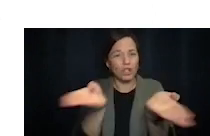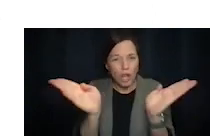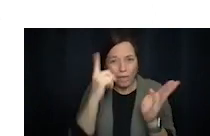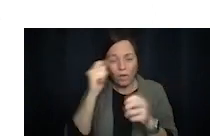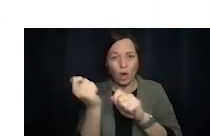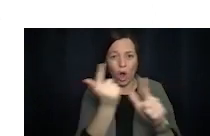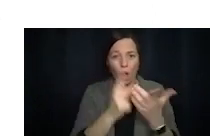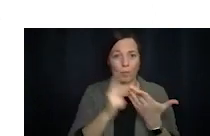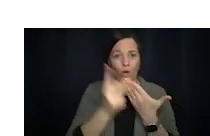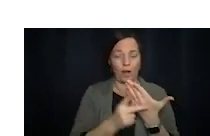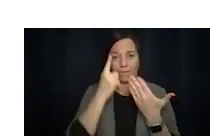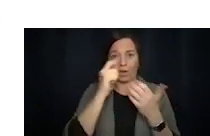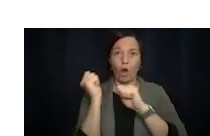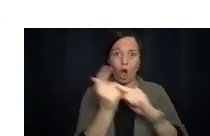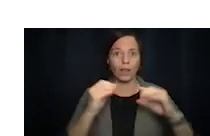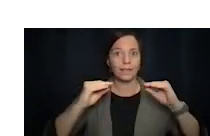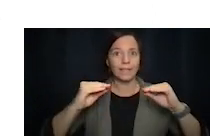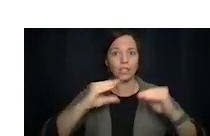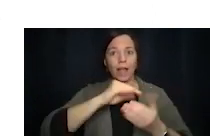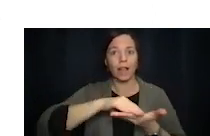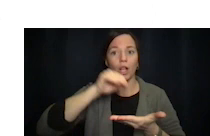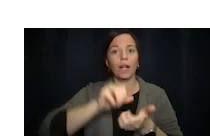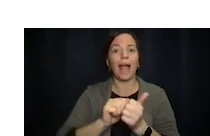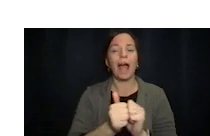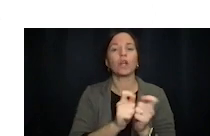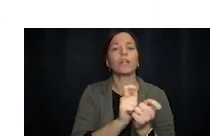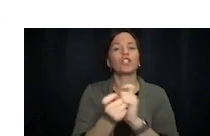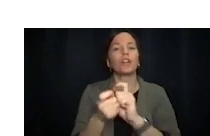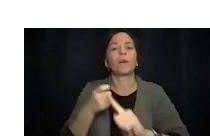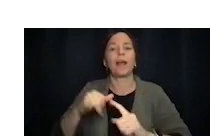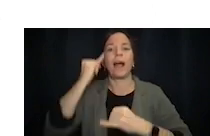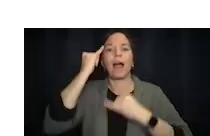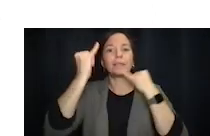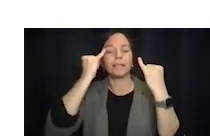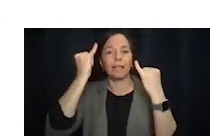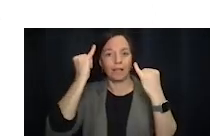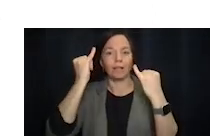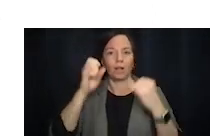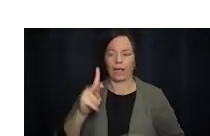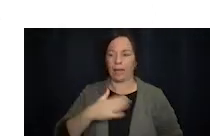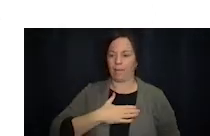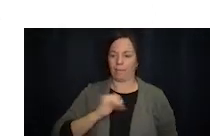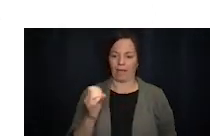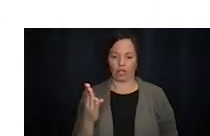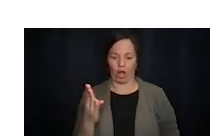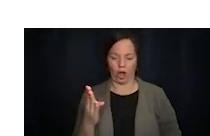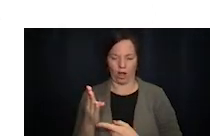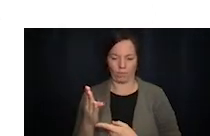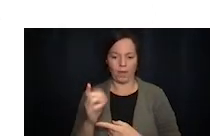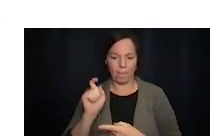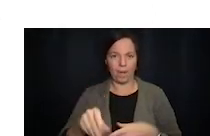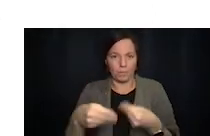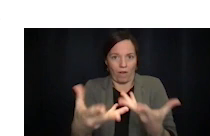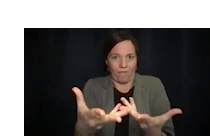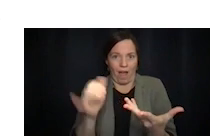programs, in all of teaching and learning, how do we shift from this idea, right, that my job is to convey this content, which